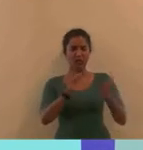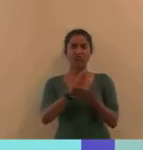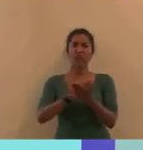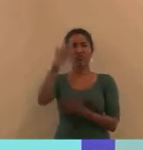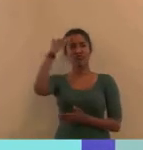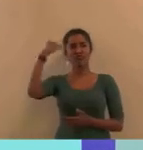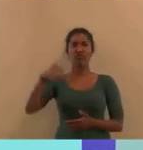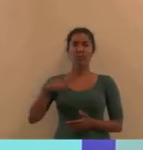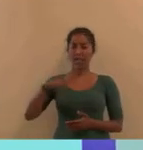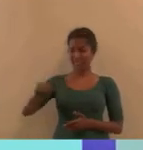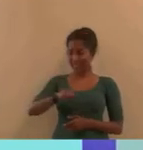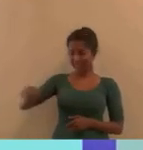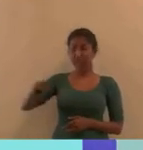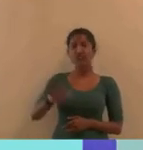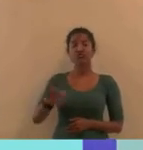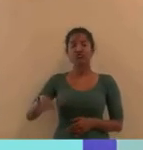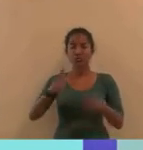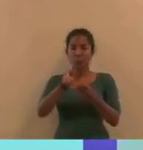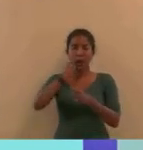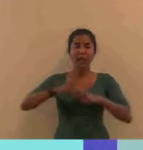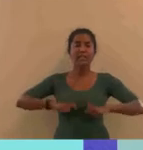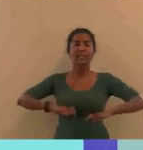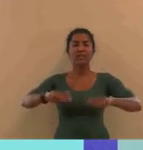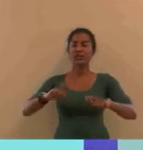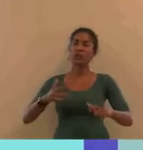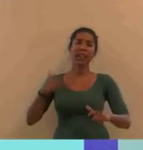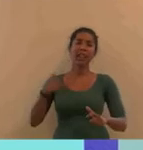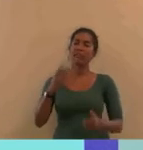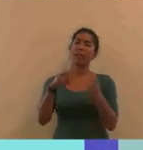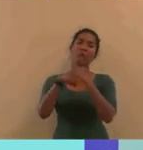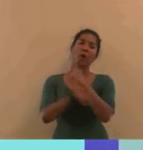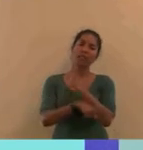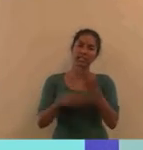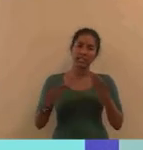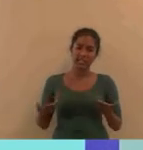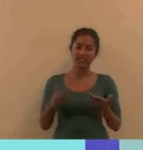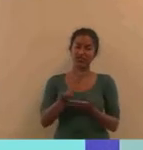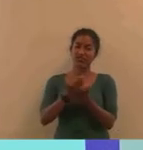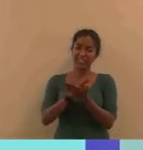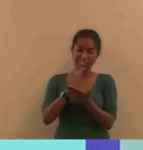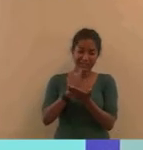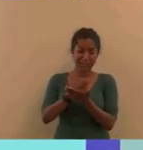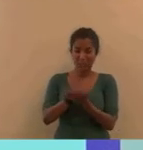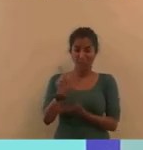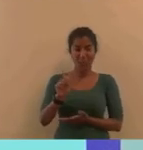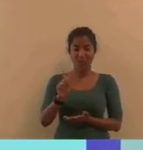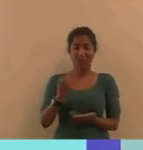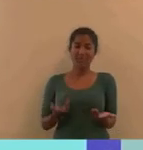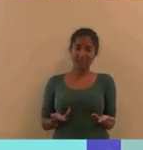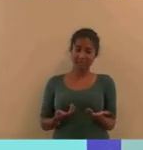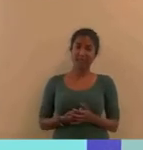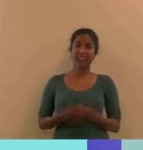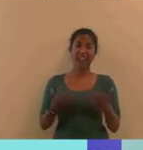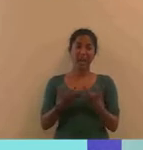these children will still continue to live in poverty. Again, really emphasising